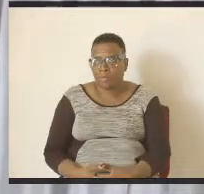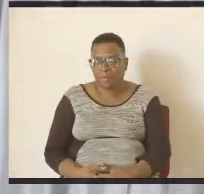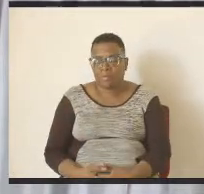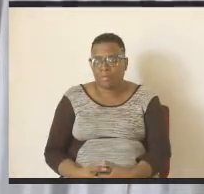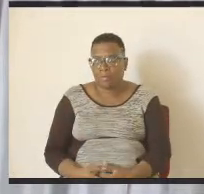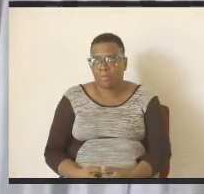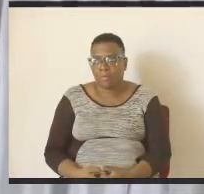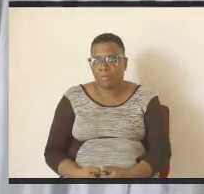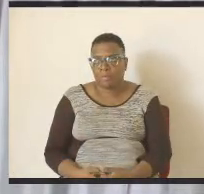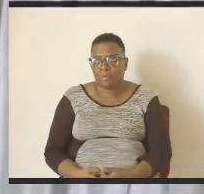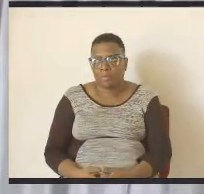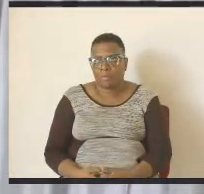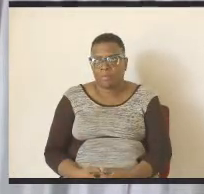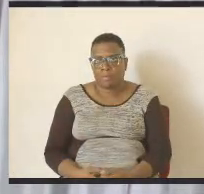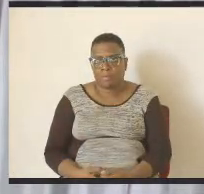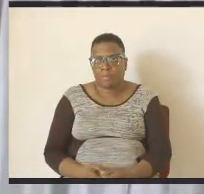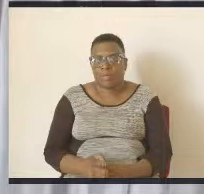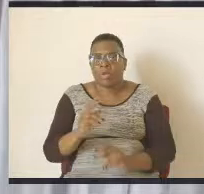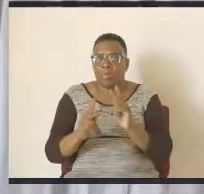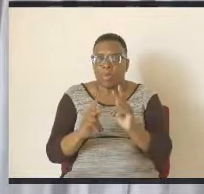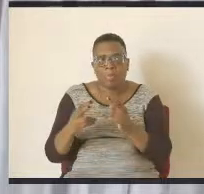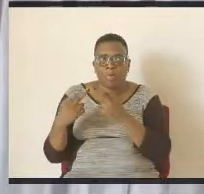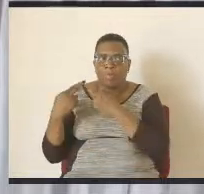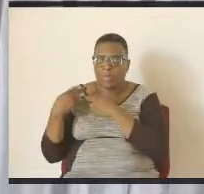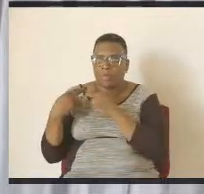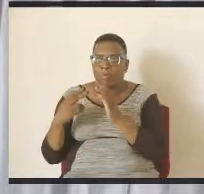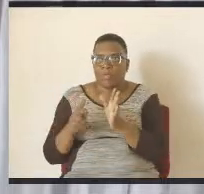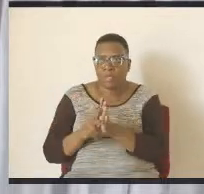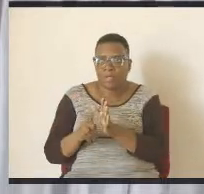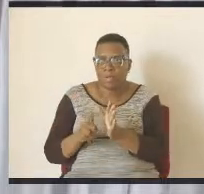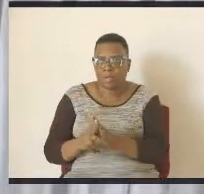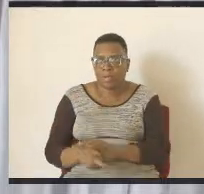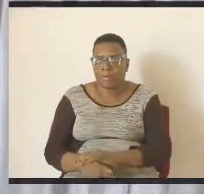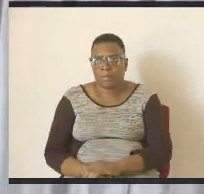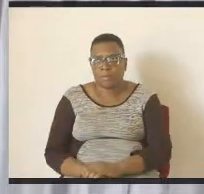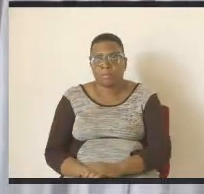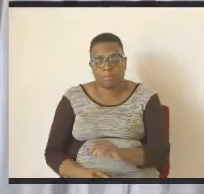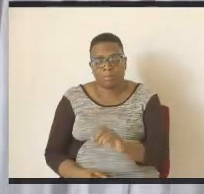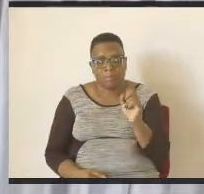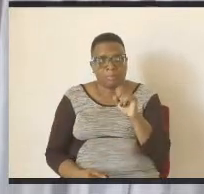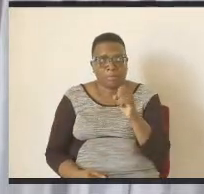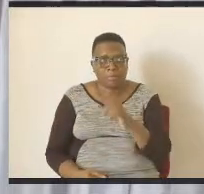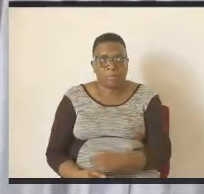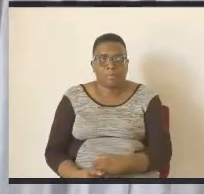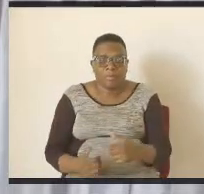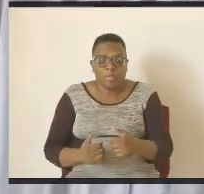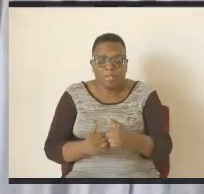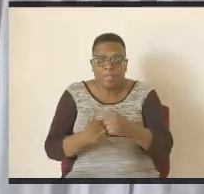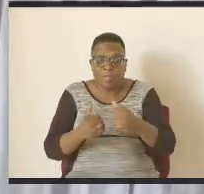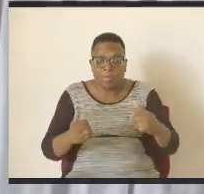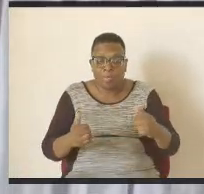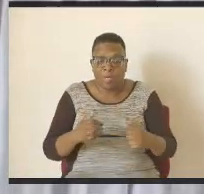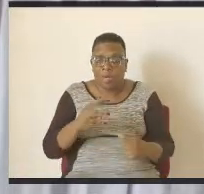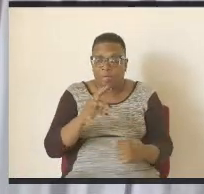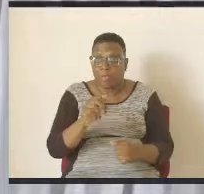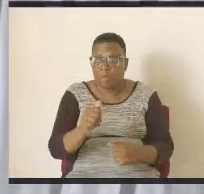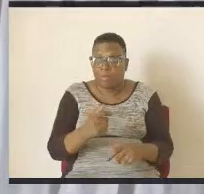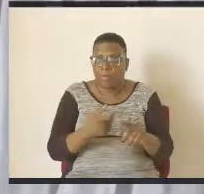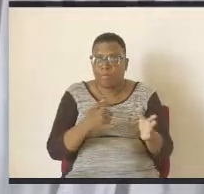Wow. So the people he came to save disassociated themselves from Jesus. Jesus is